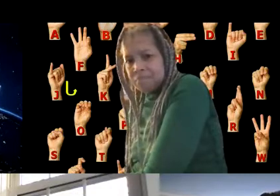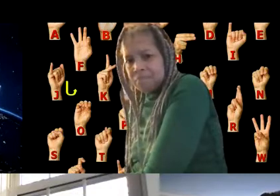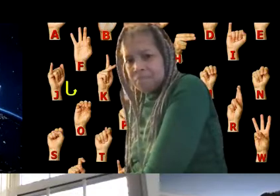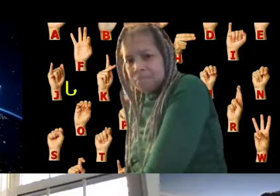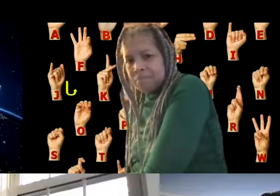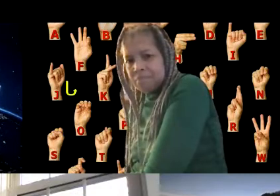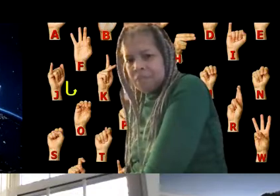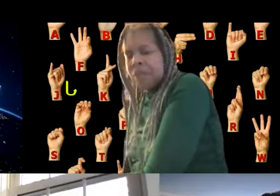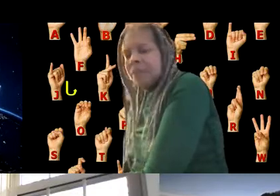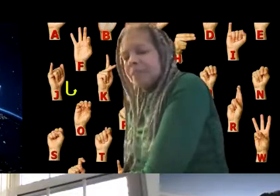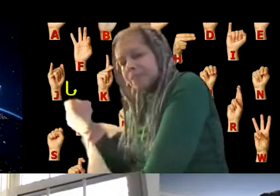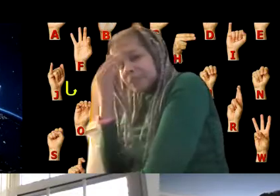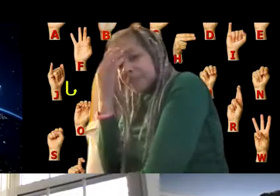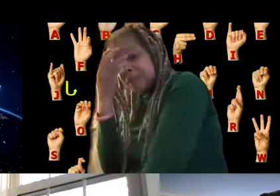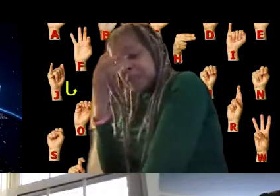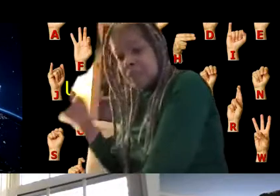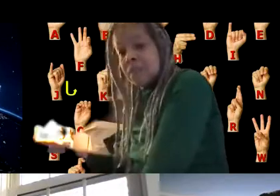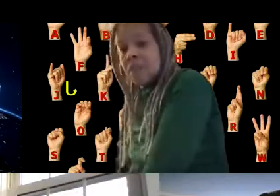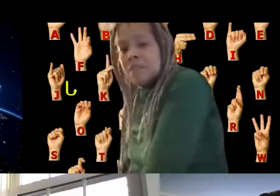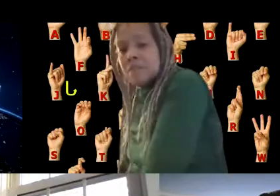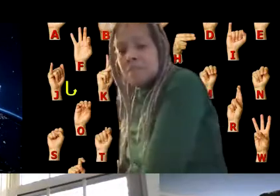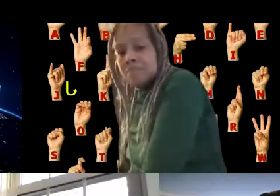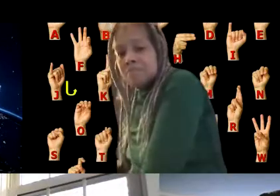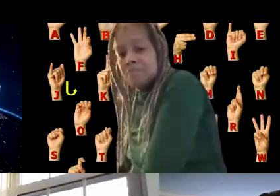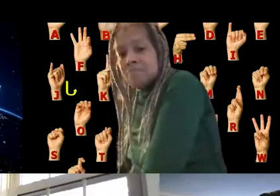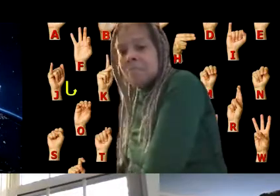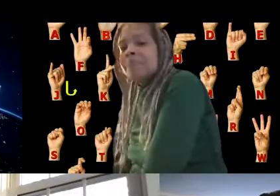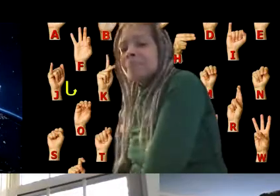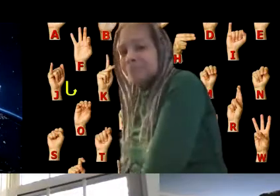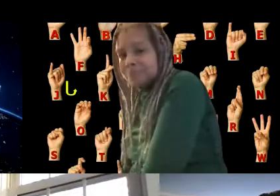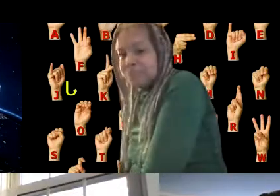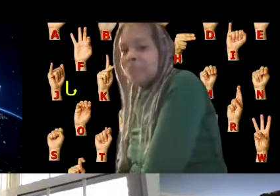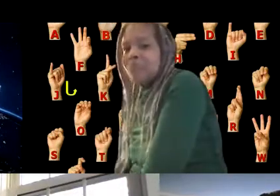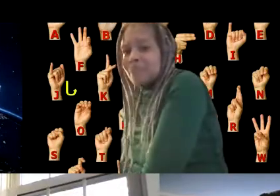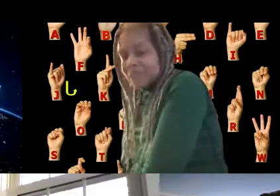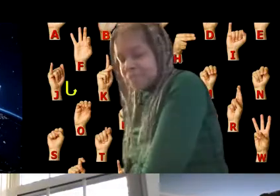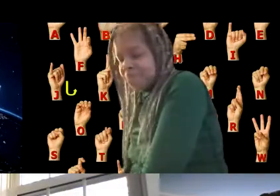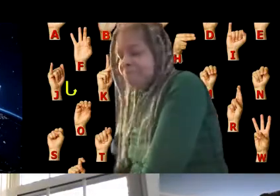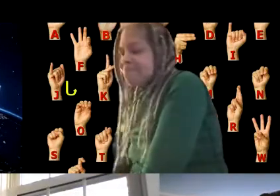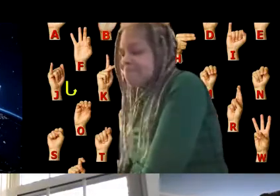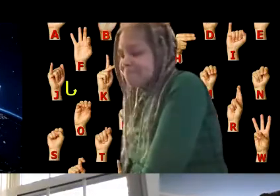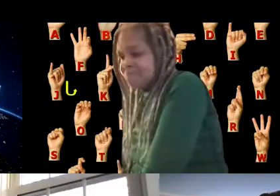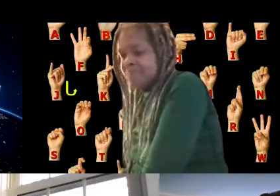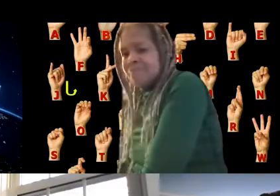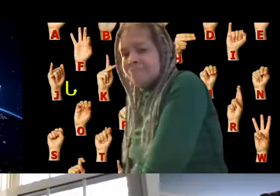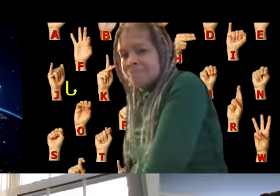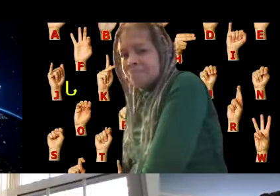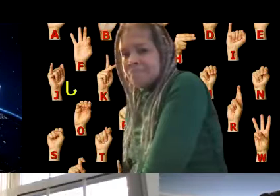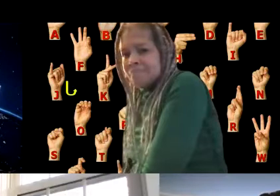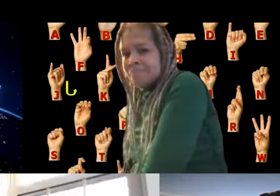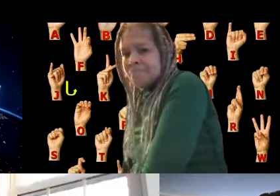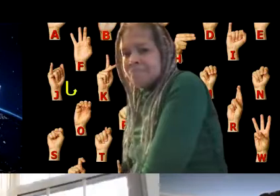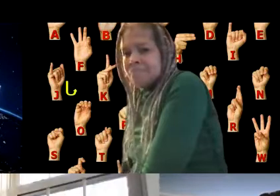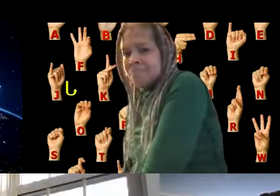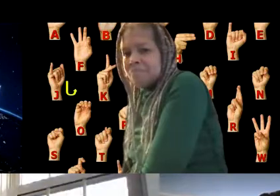go. I've got to say something though. Today of all days, there is always hope. Think about I don't know, I'm